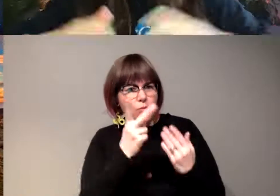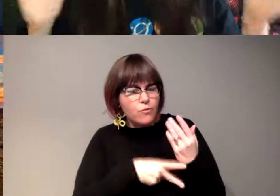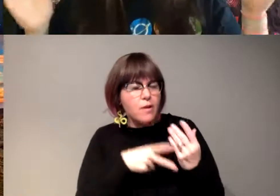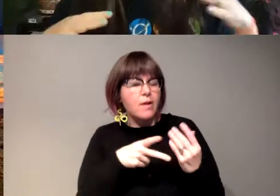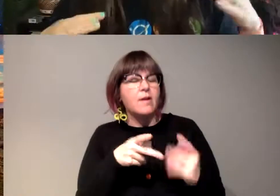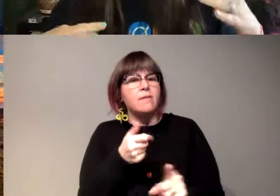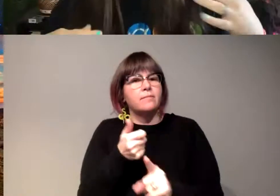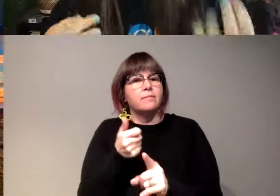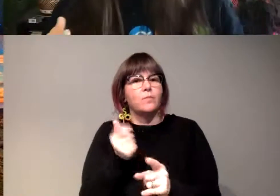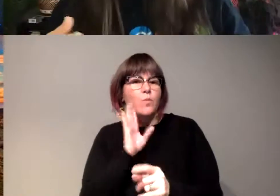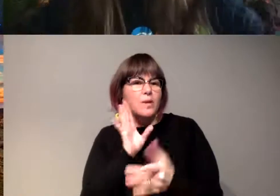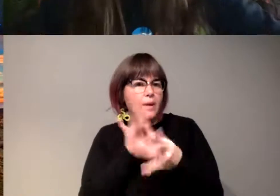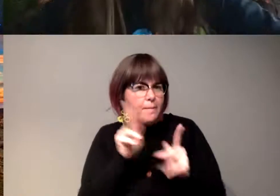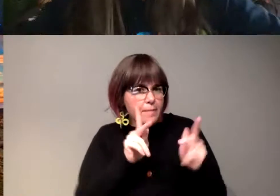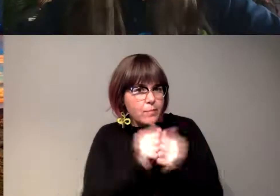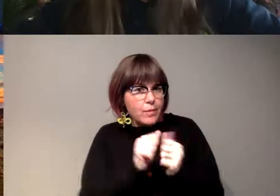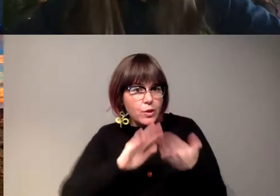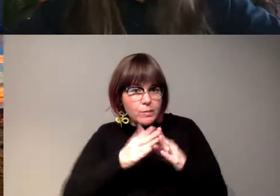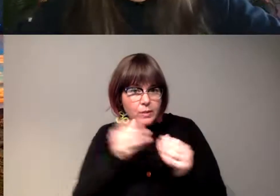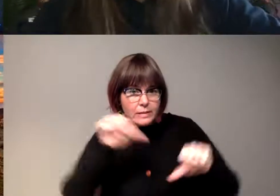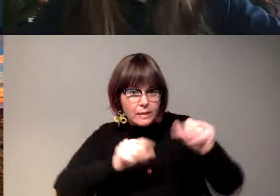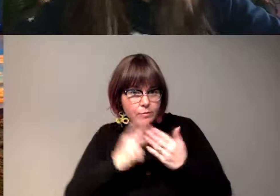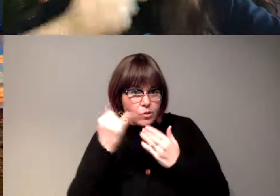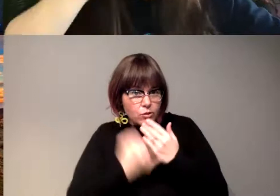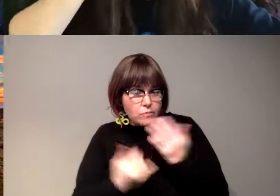that connects people with community science projects